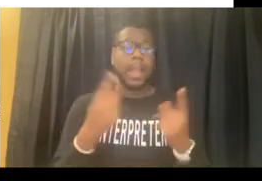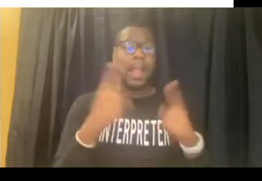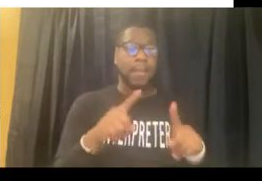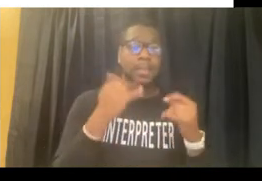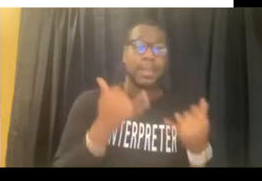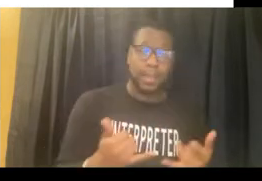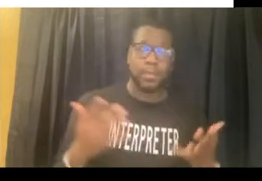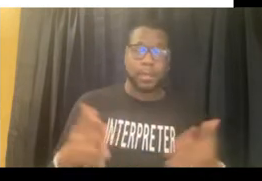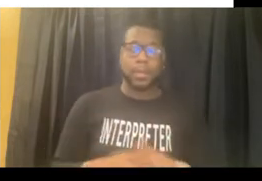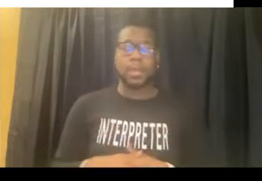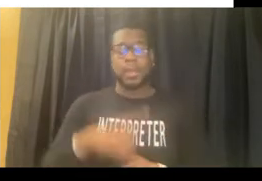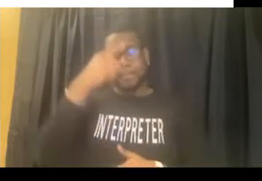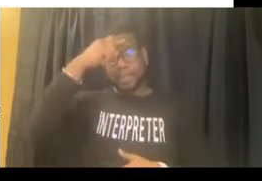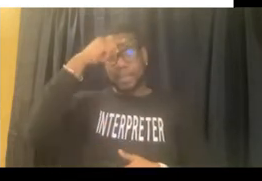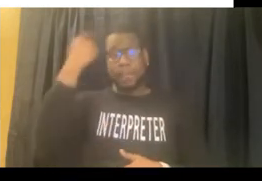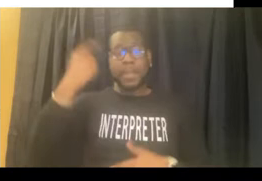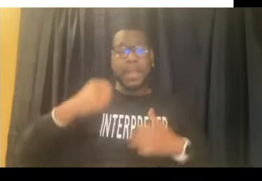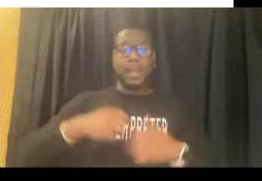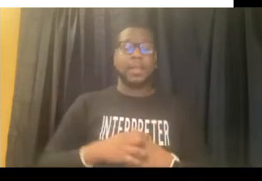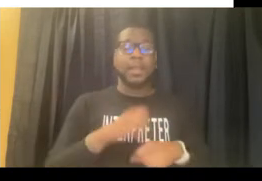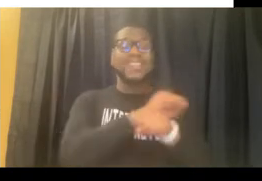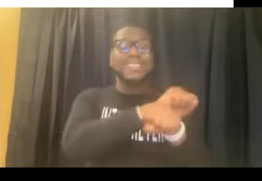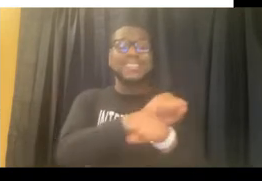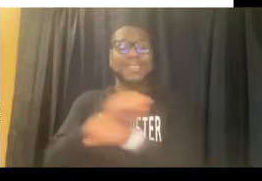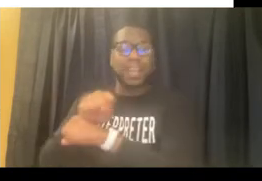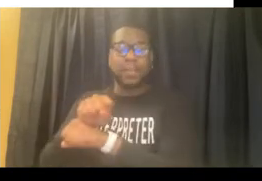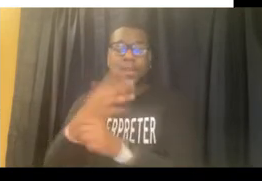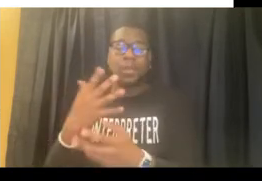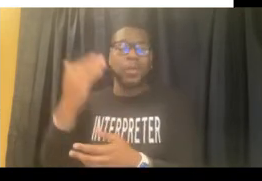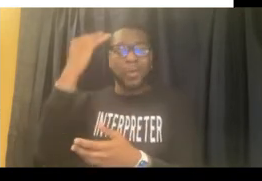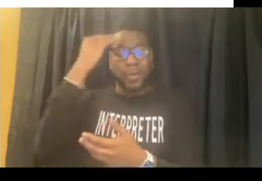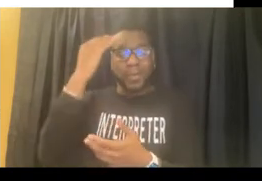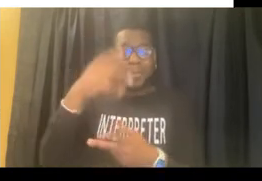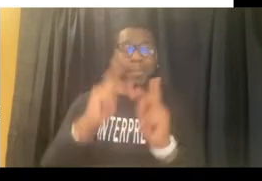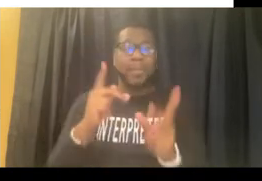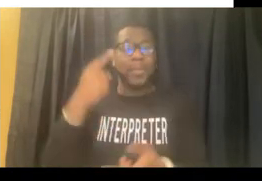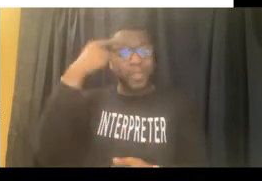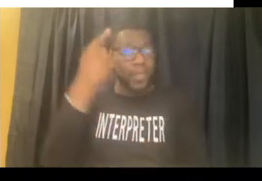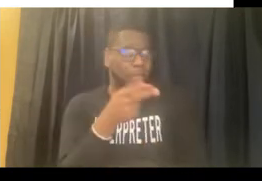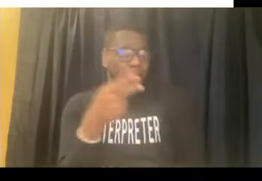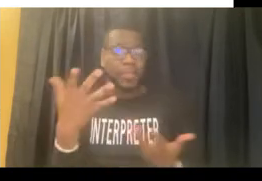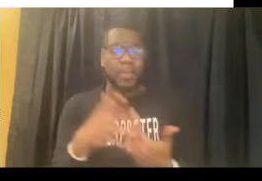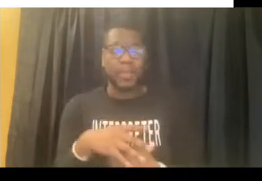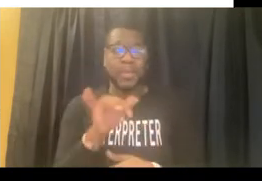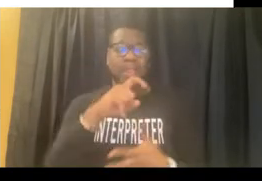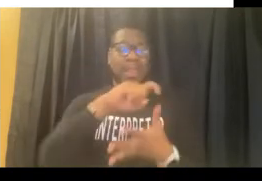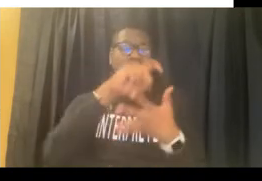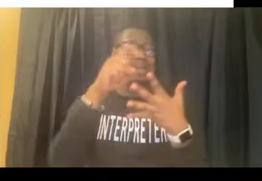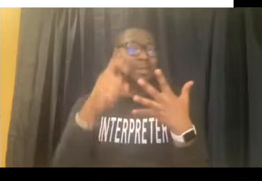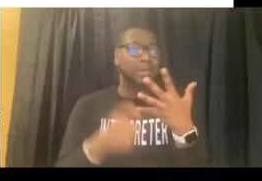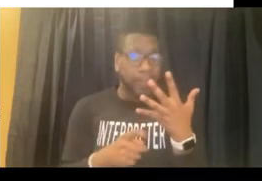Black slaves, specifically women, were commonly known as Jezebels. They were exotic sexual objects, often known as